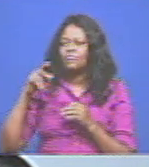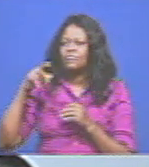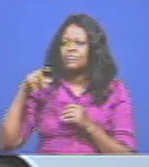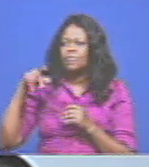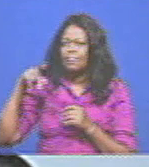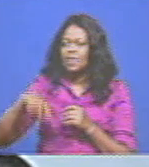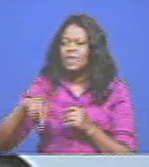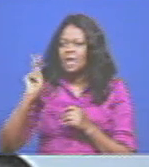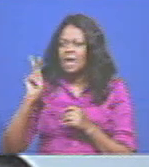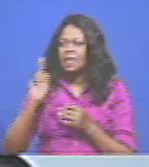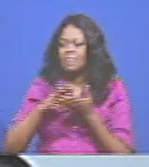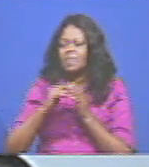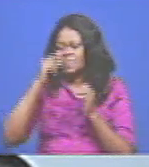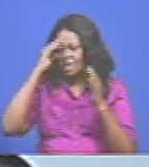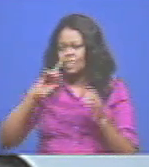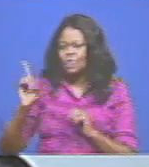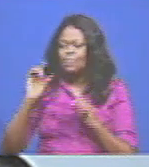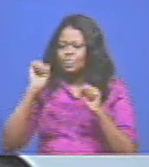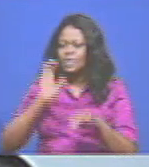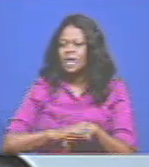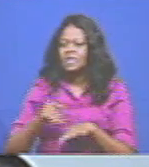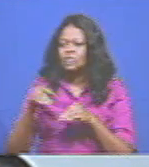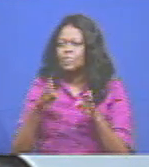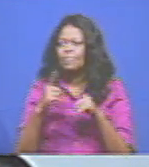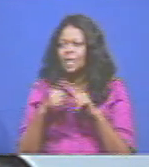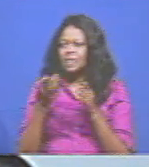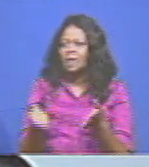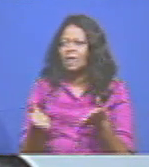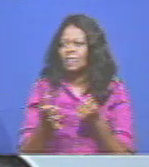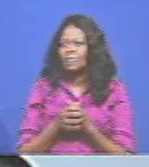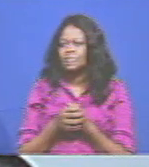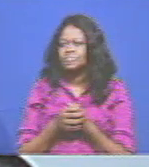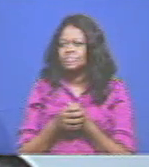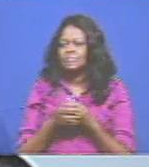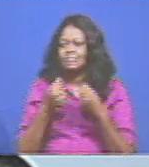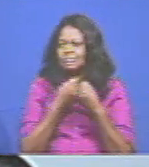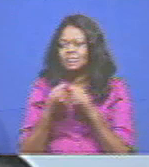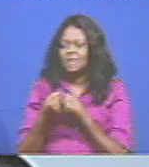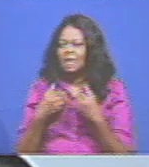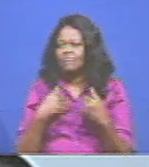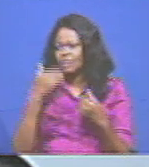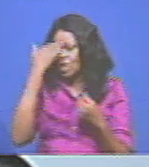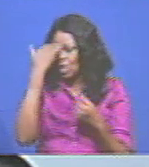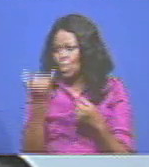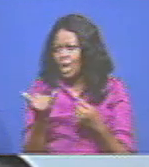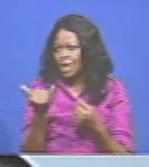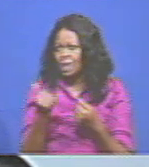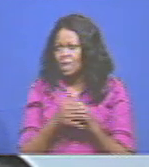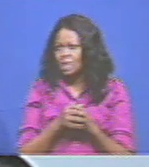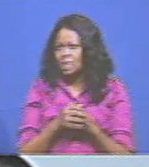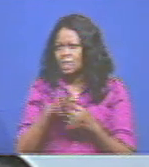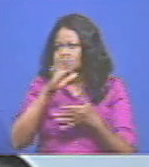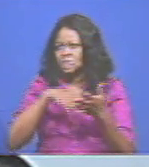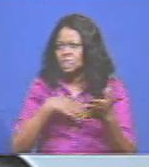Nairobi, he would have had that opportunity. Yes. But you see now, it's a challenge because, and you know, the structure of